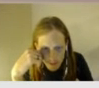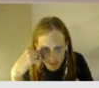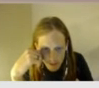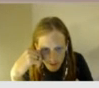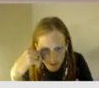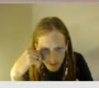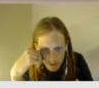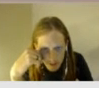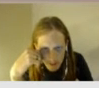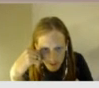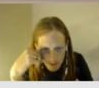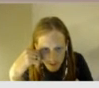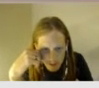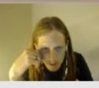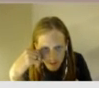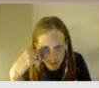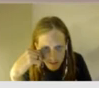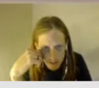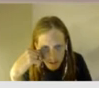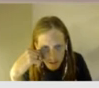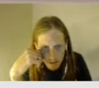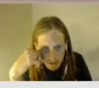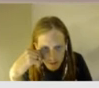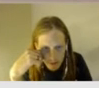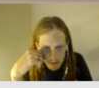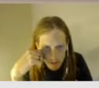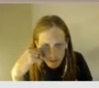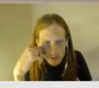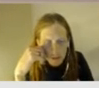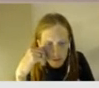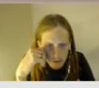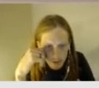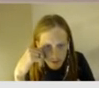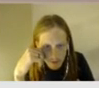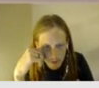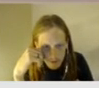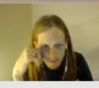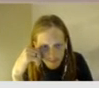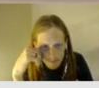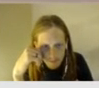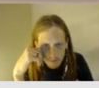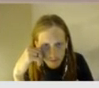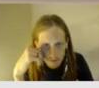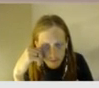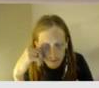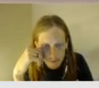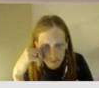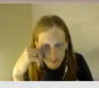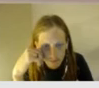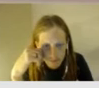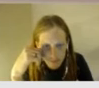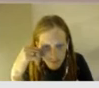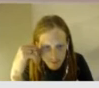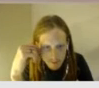told myself, you know, if she passes me one more time, I'm going to be that total jerk, and I'm going to try to make a photo. Shot